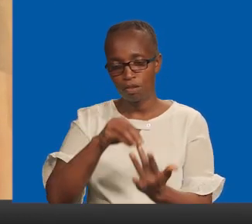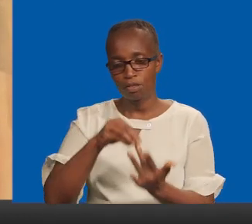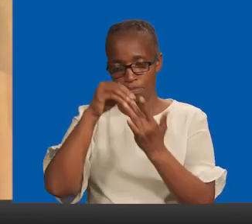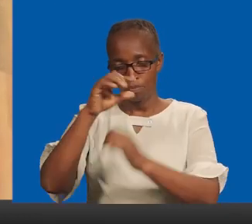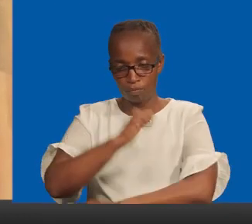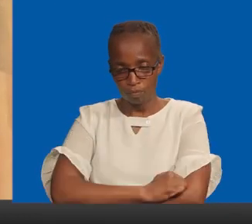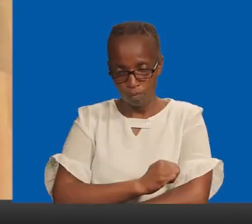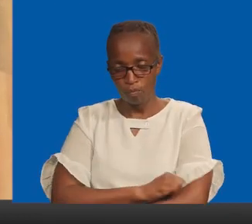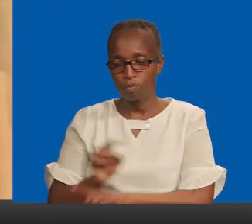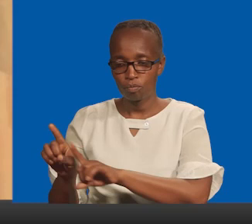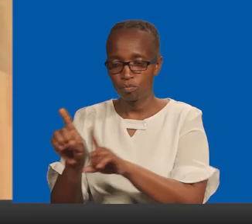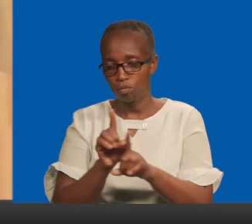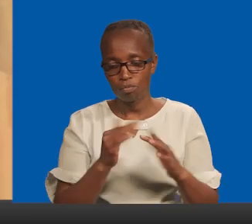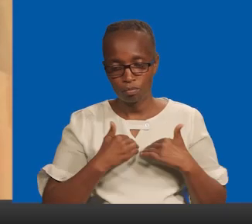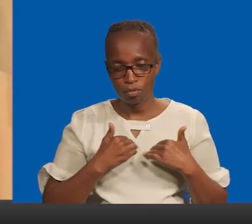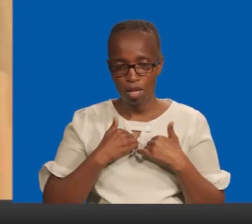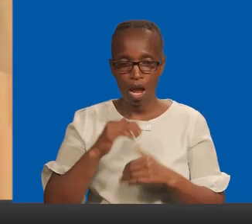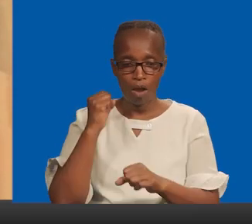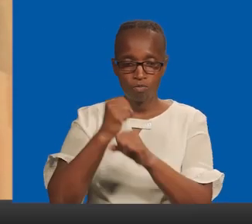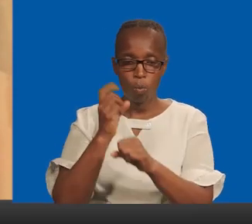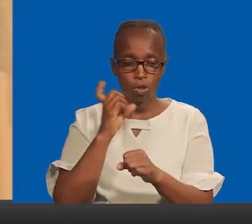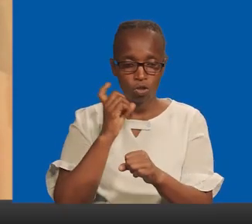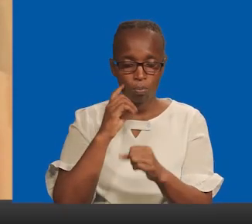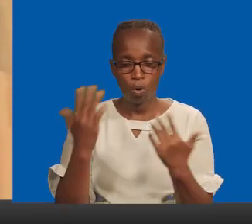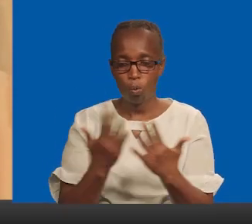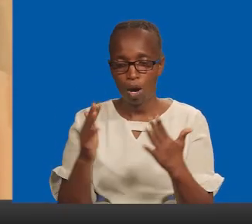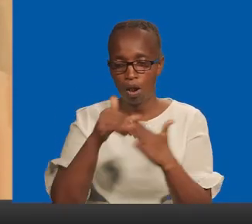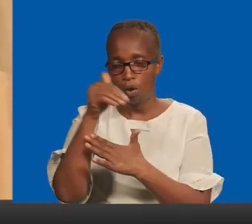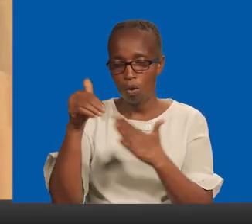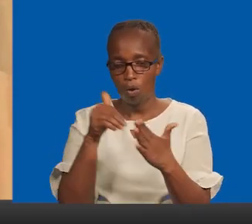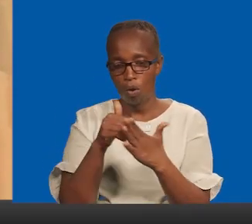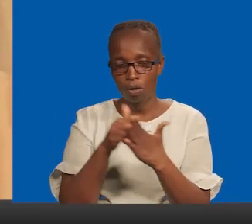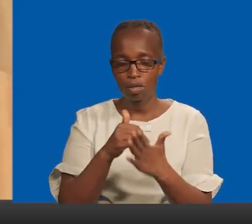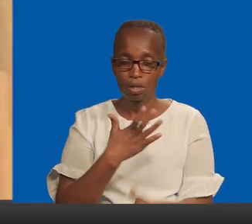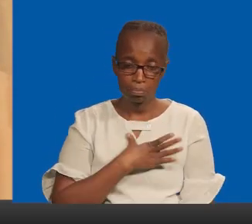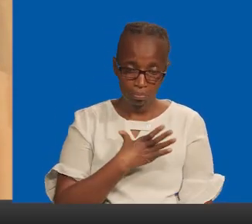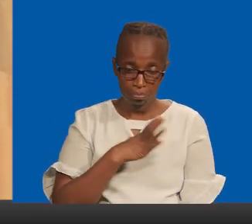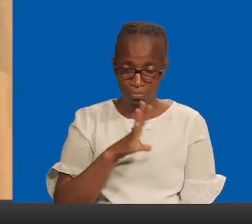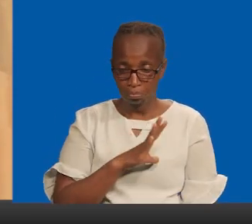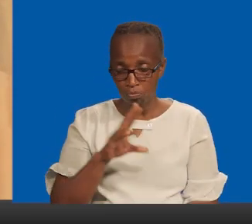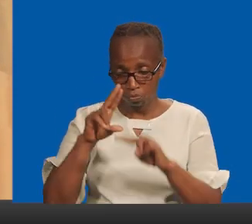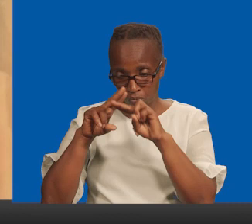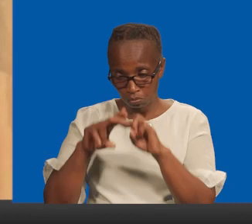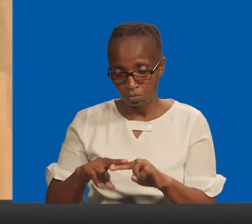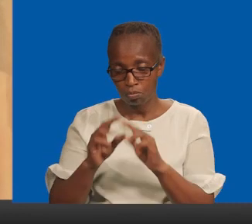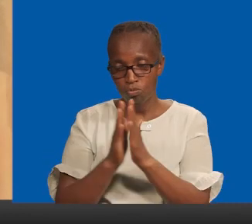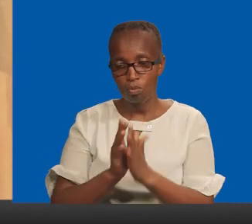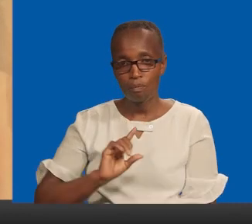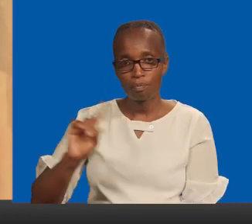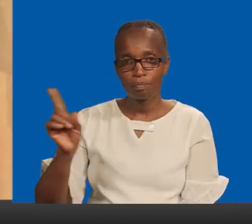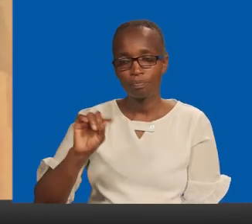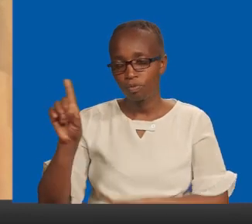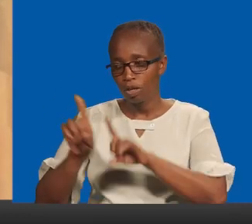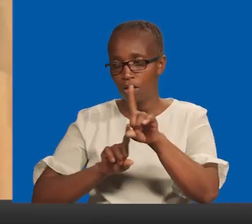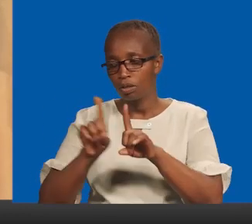Kenya School of Government, ambapo all the stakeholders in tourism sector wataweza kuketi na Ministry of Tourism